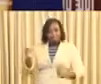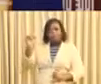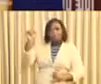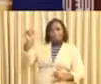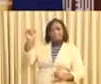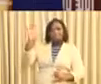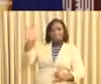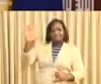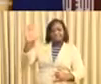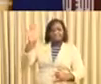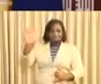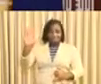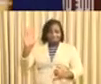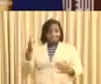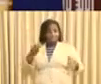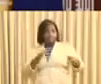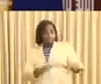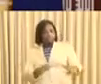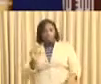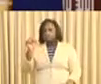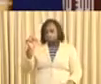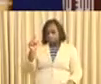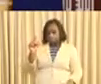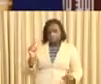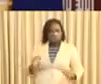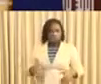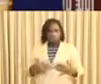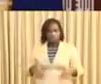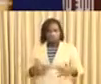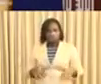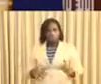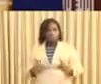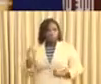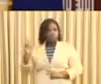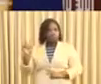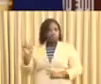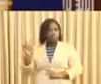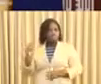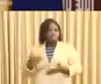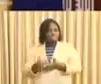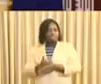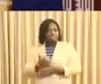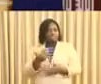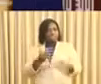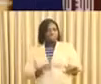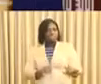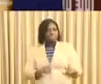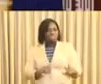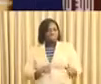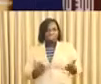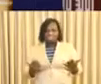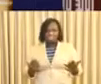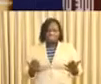11. The 2 new cases of death, like the other 9, are all of persons